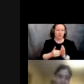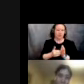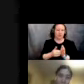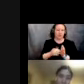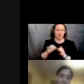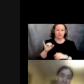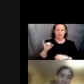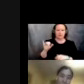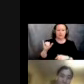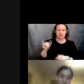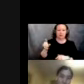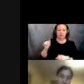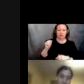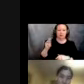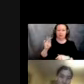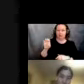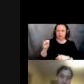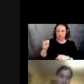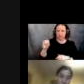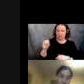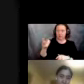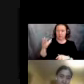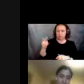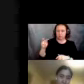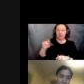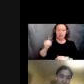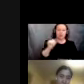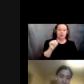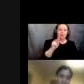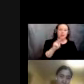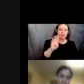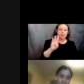Johnson, who was another A and B co-founder. So both of